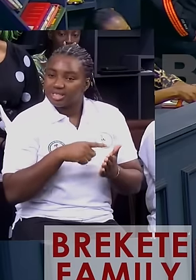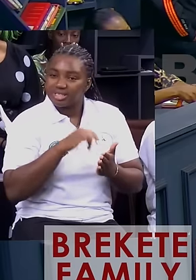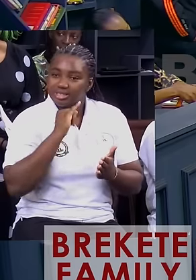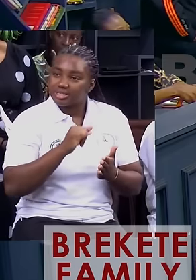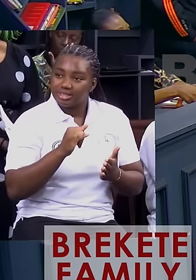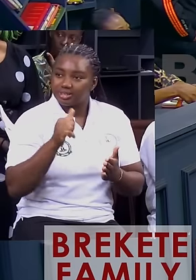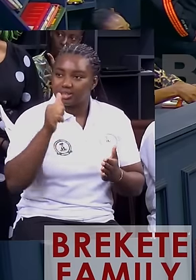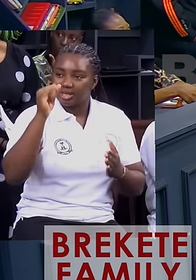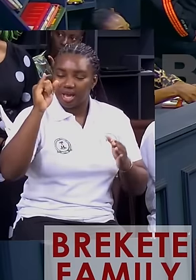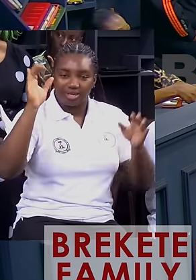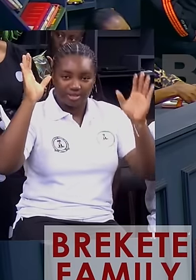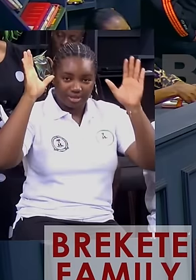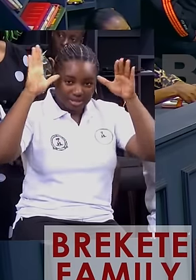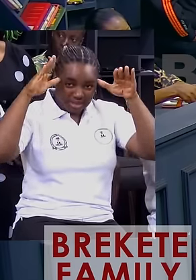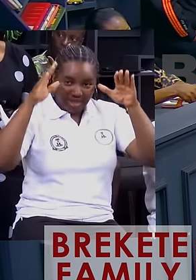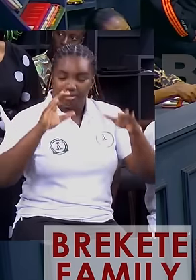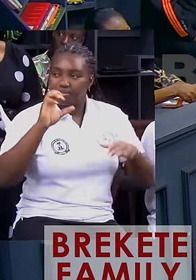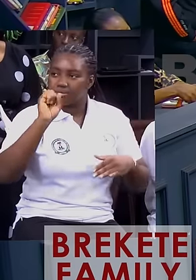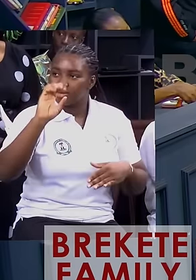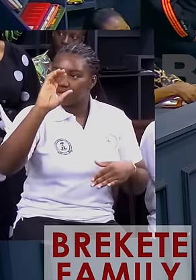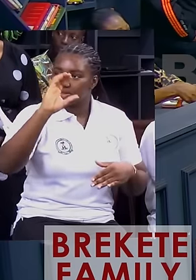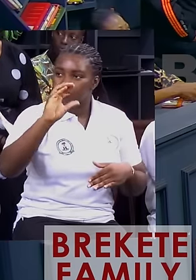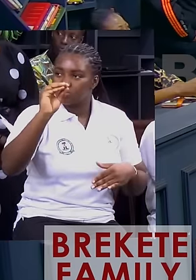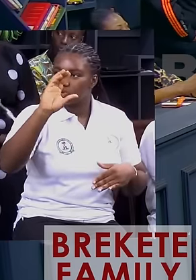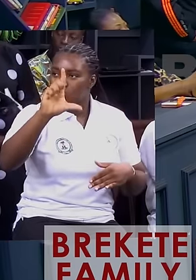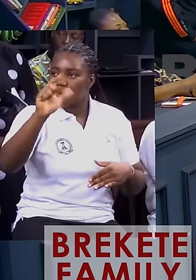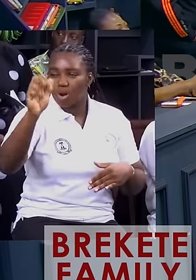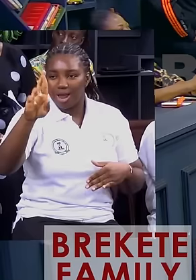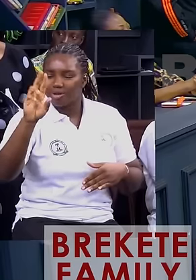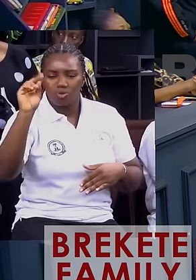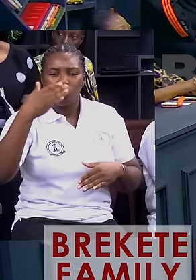scholar, he no get any bad character.